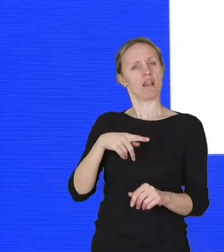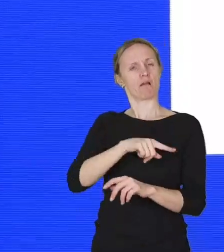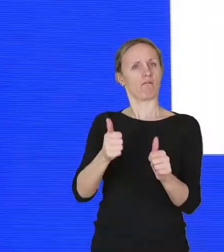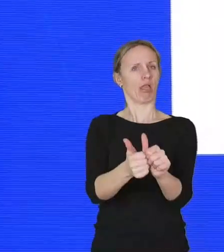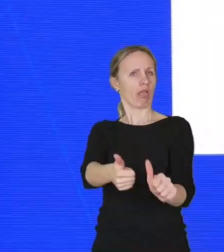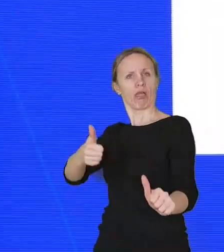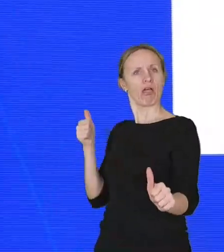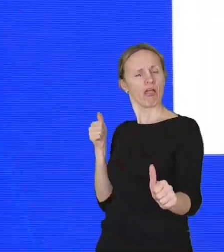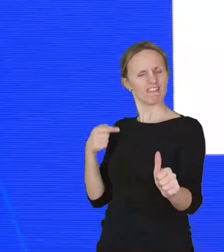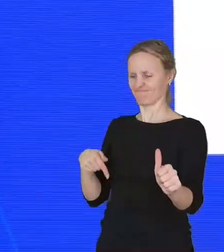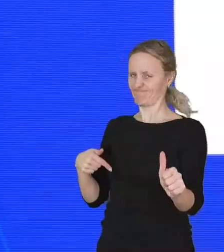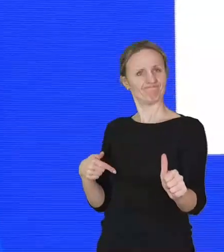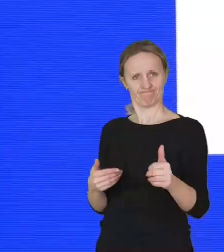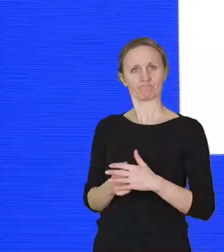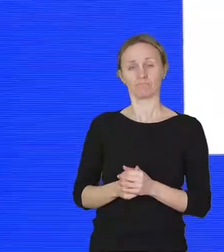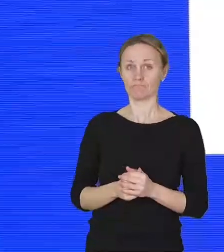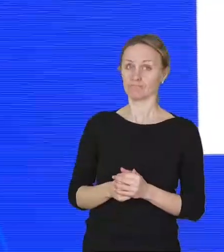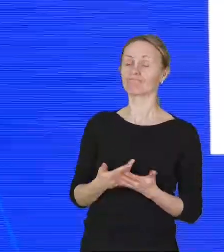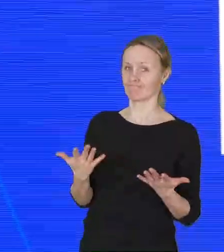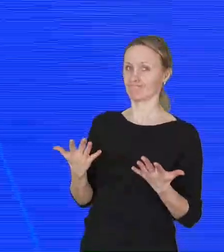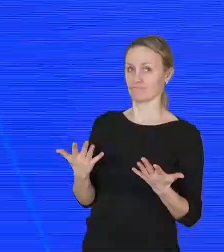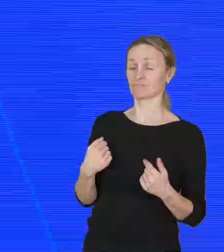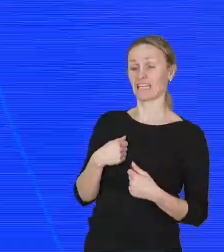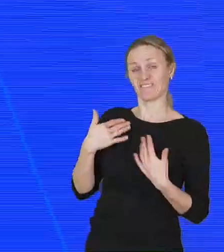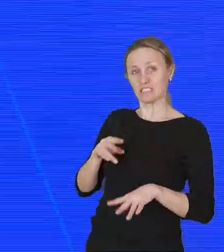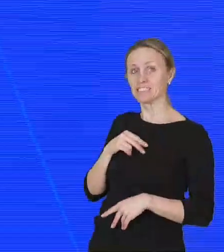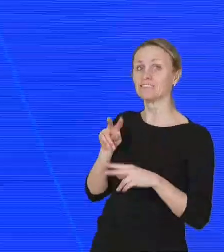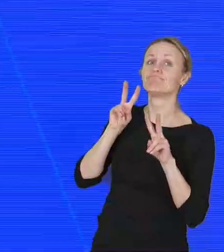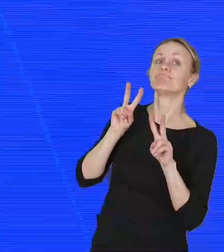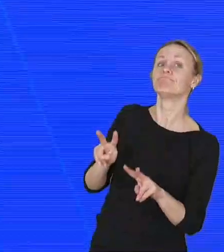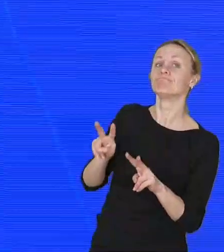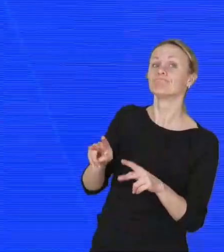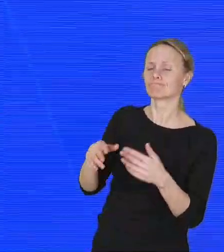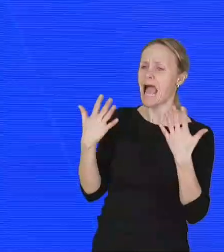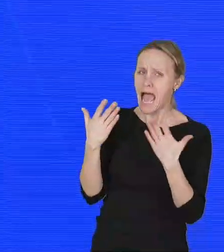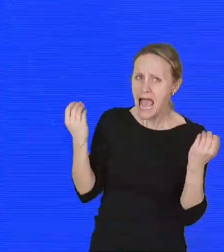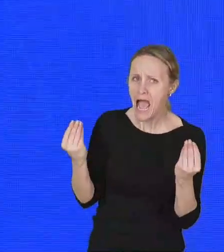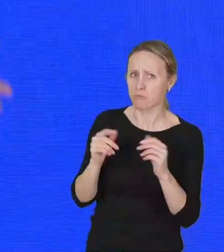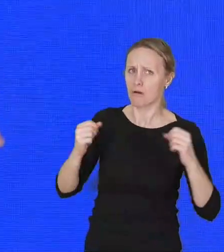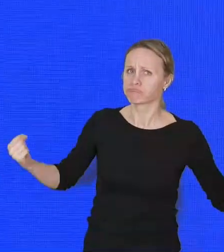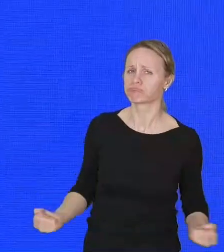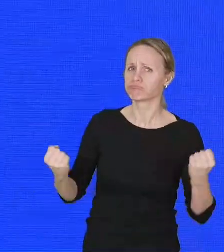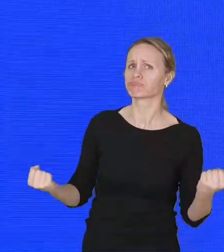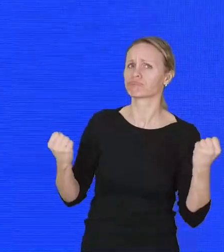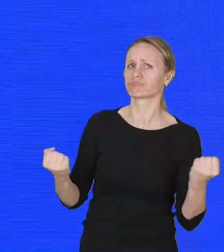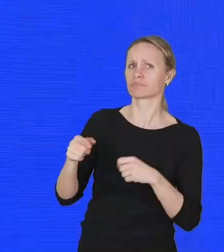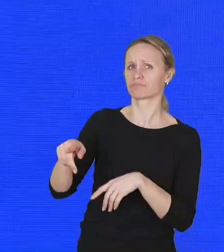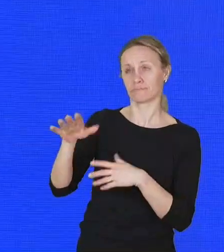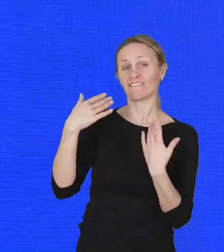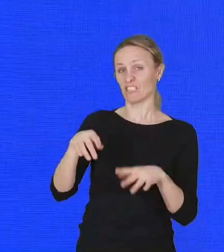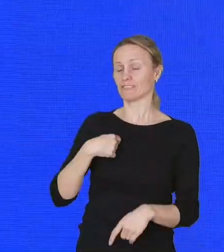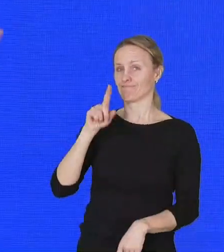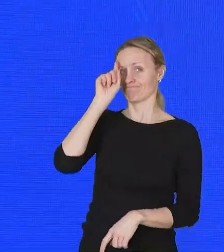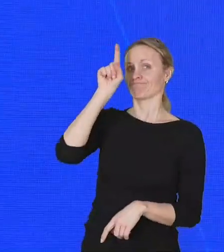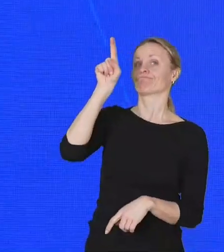specialization. Smart specialization as a concept is evolving every few years. As an observer, but to some extent the participant of the system, I